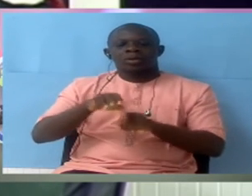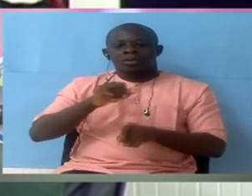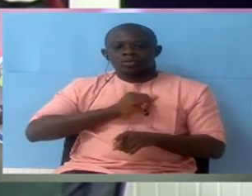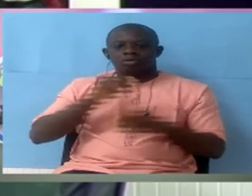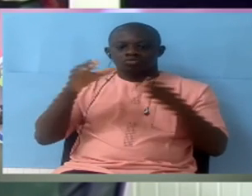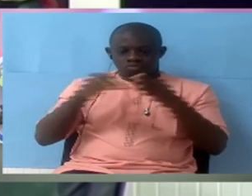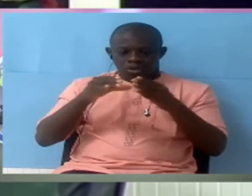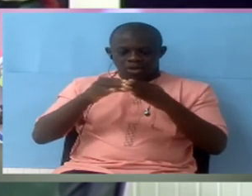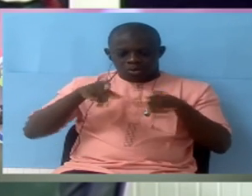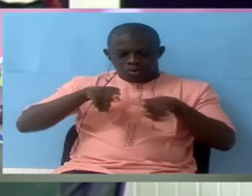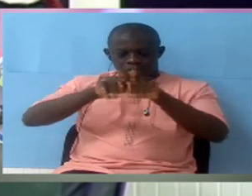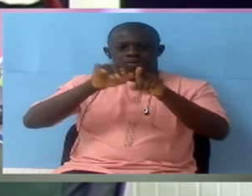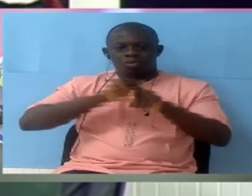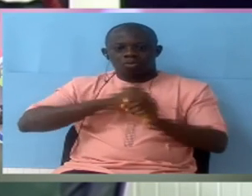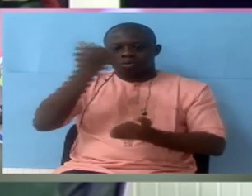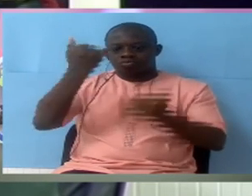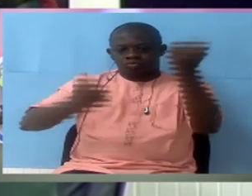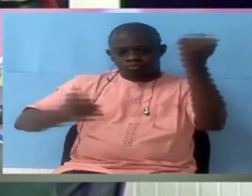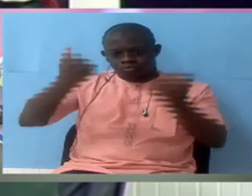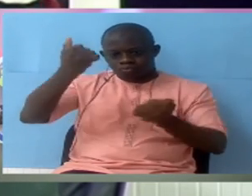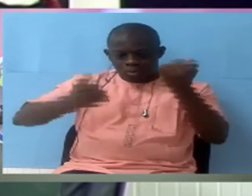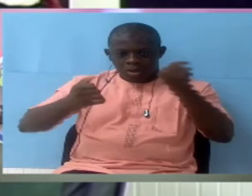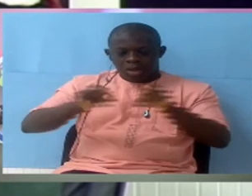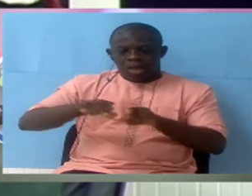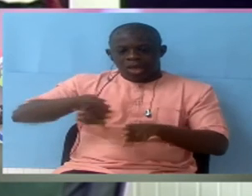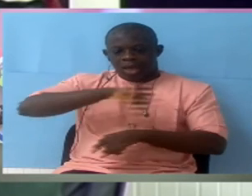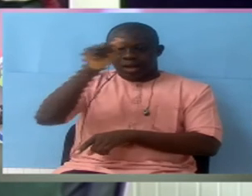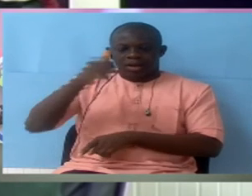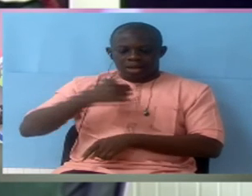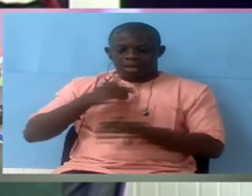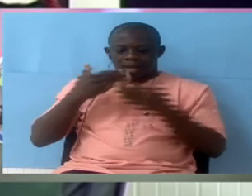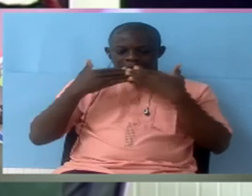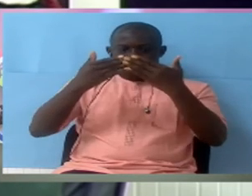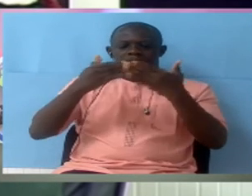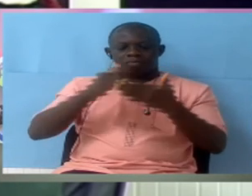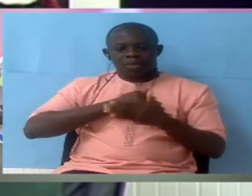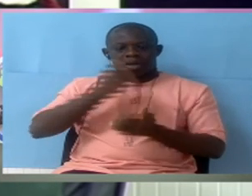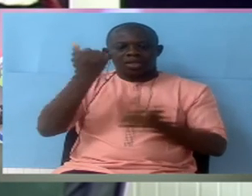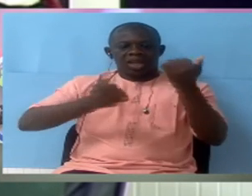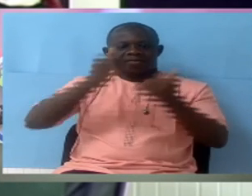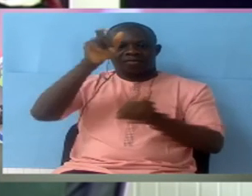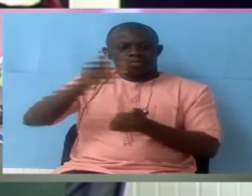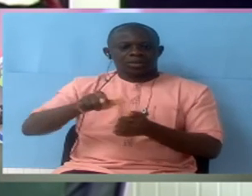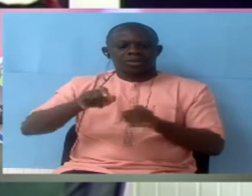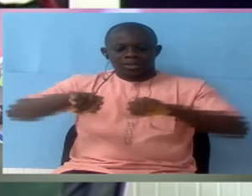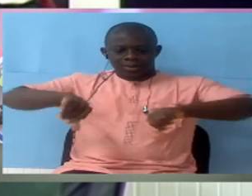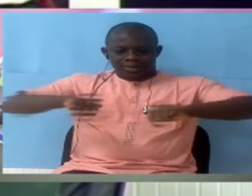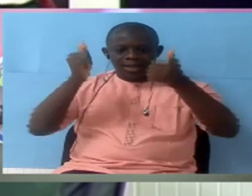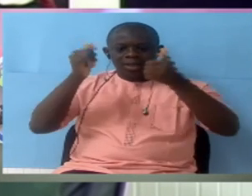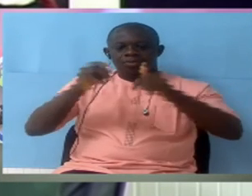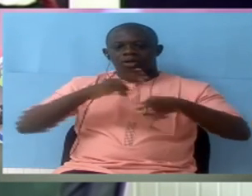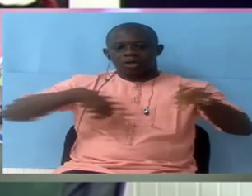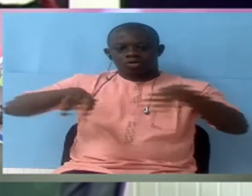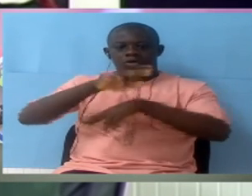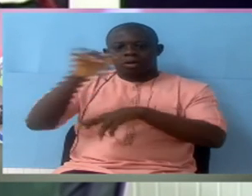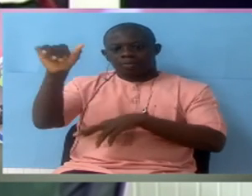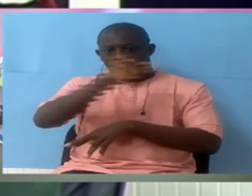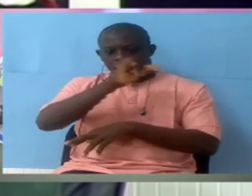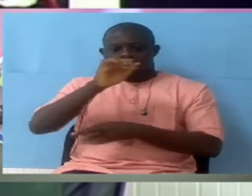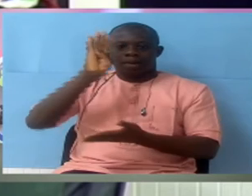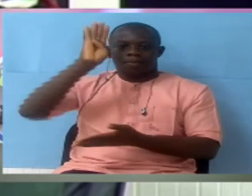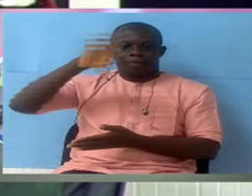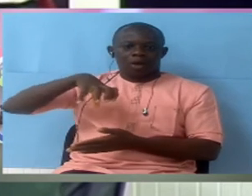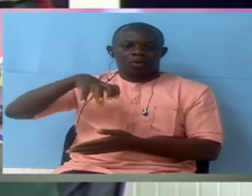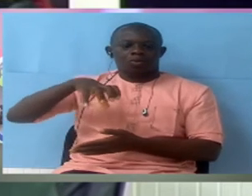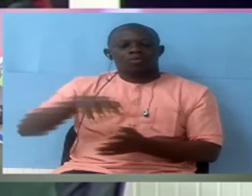with his car. Mom mu dem ak motom. And I told my driver to start the car and we go back to Bakaw. Mané suma driver talal